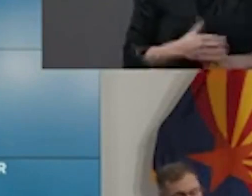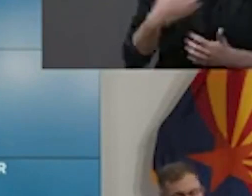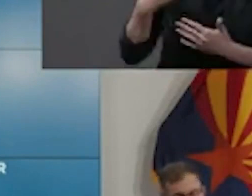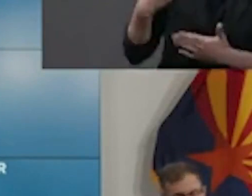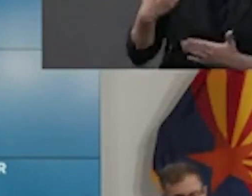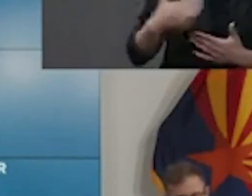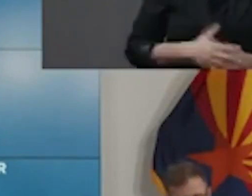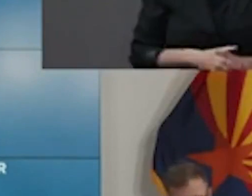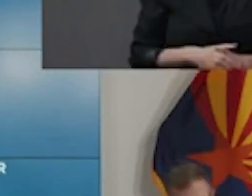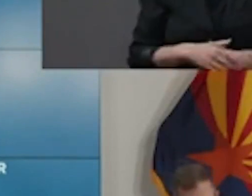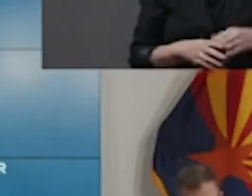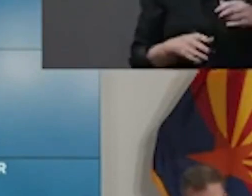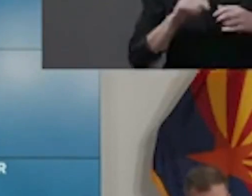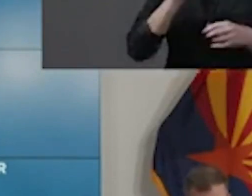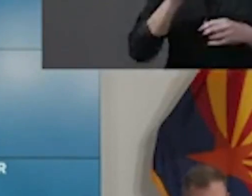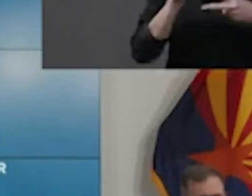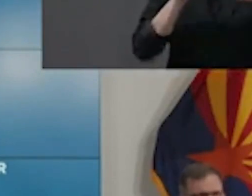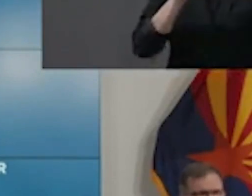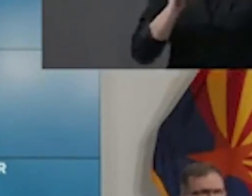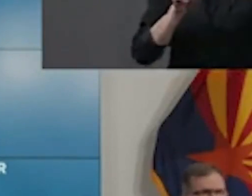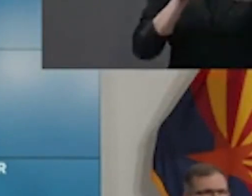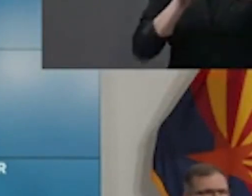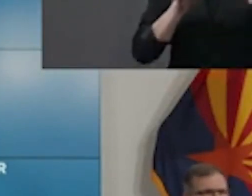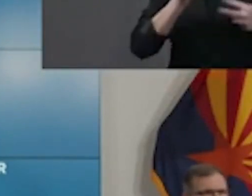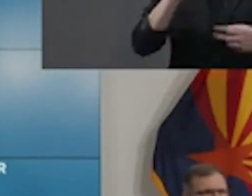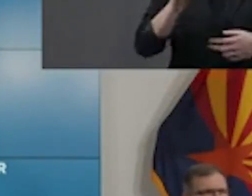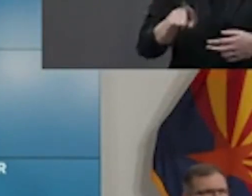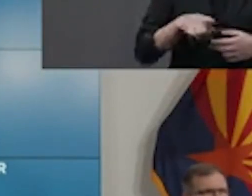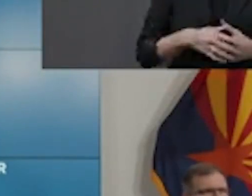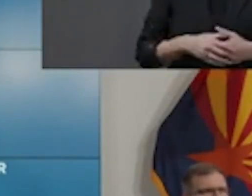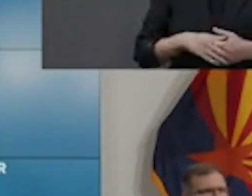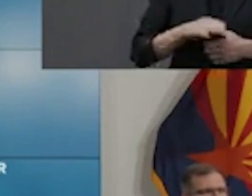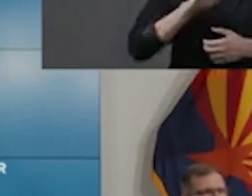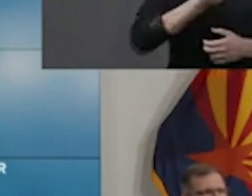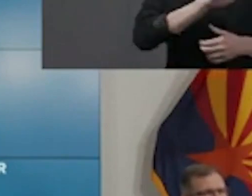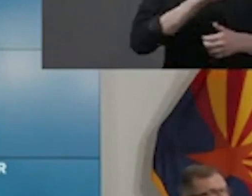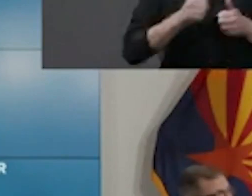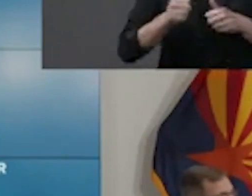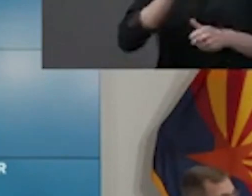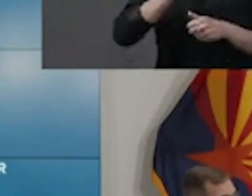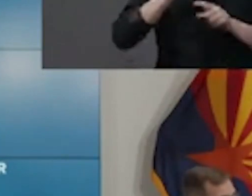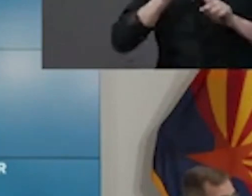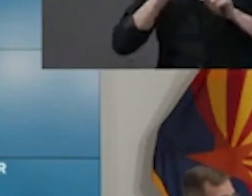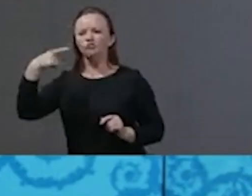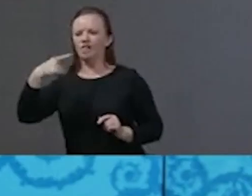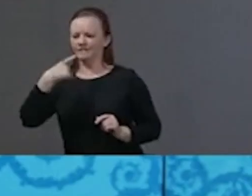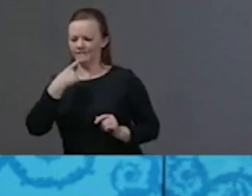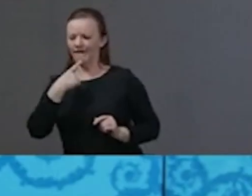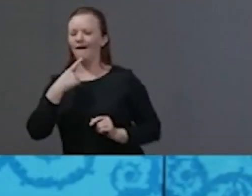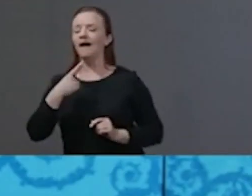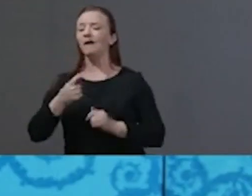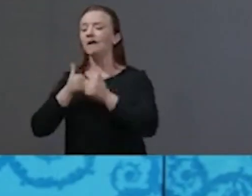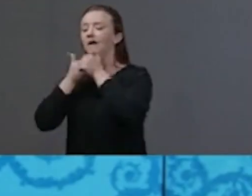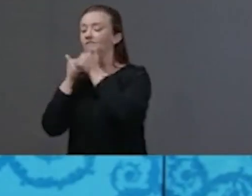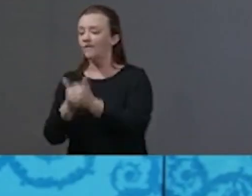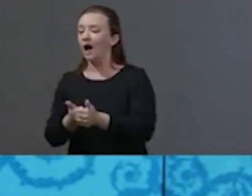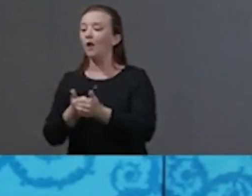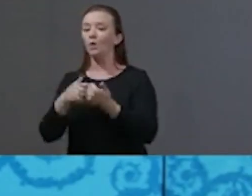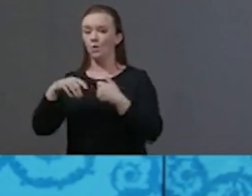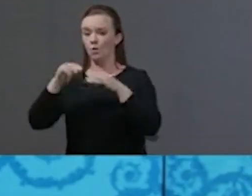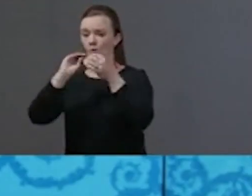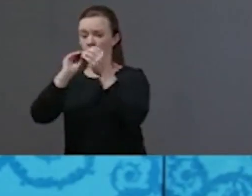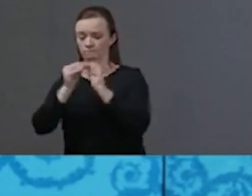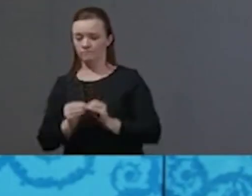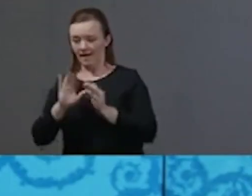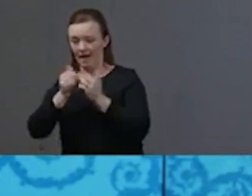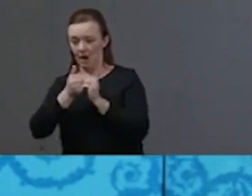Department of Treasury was used to allocate the funds. But when asked why this formula wasn't used for smaller cities, it was left to the